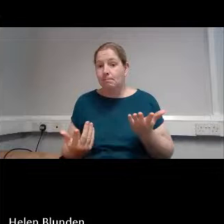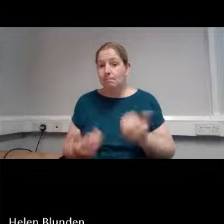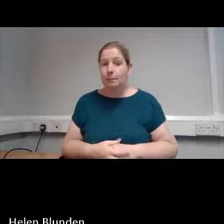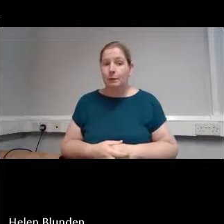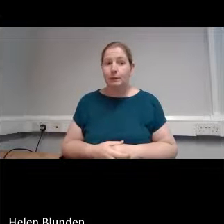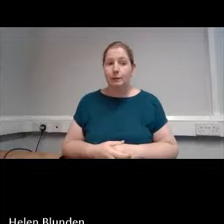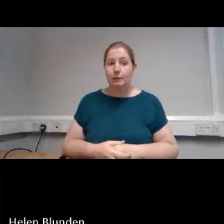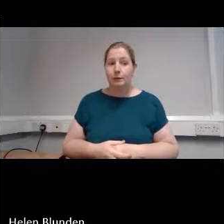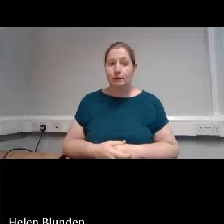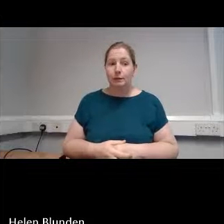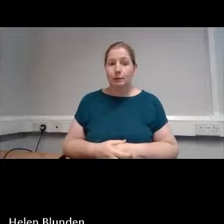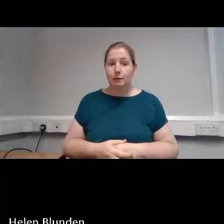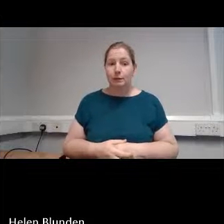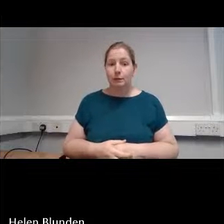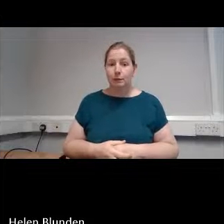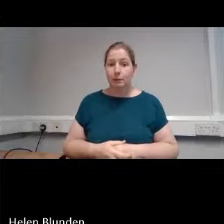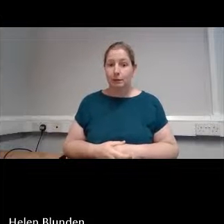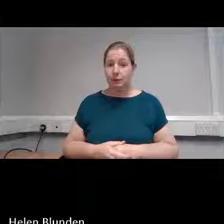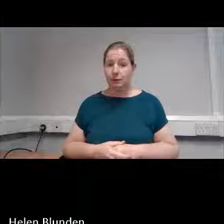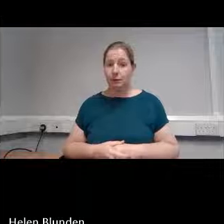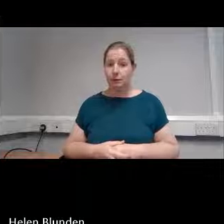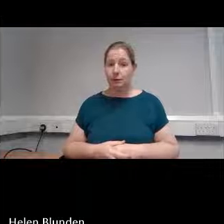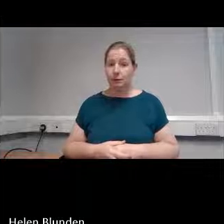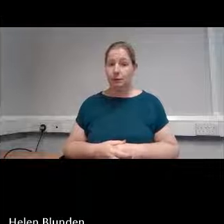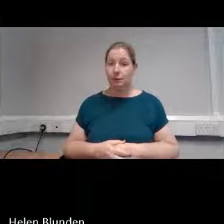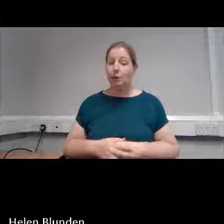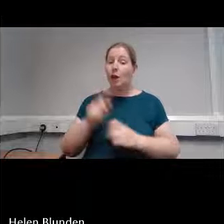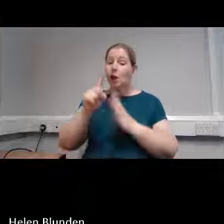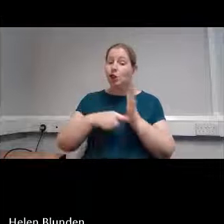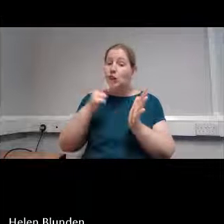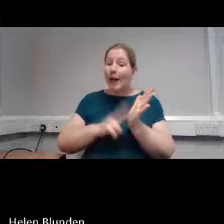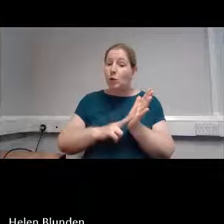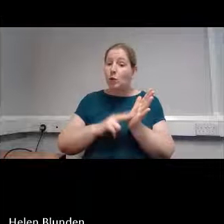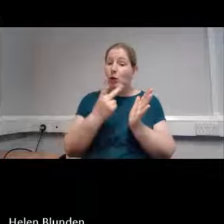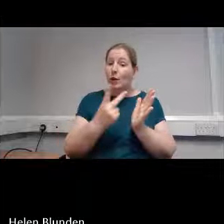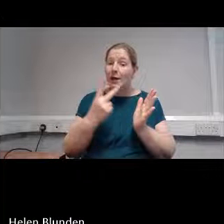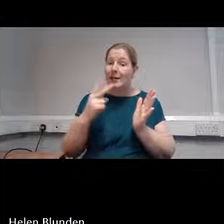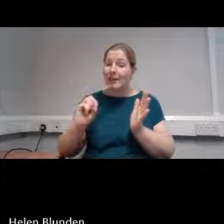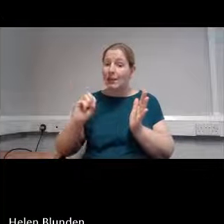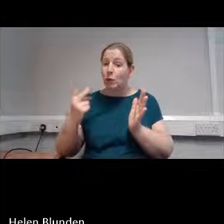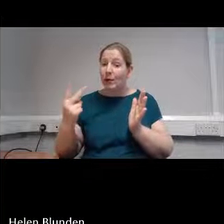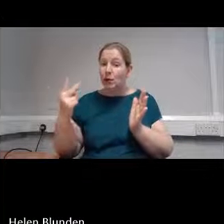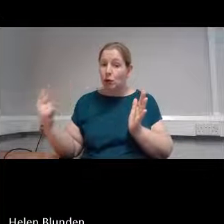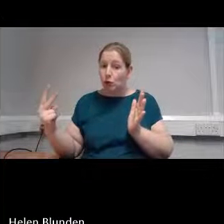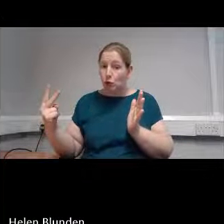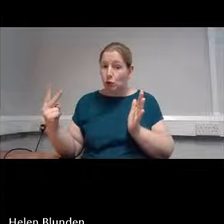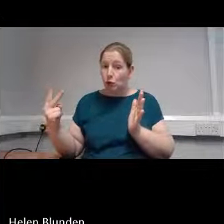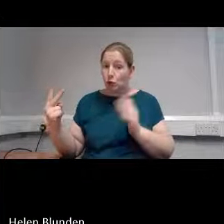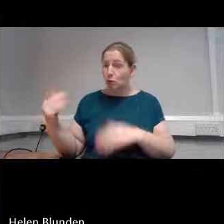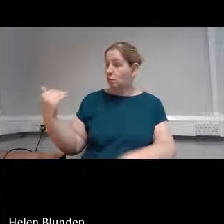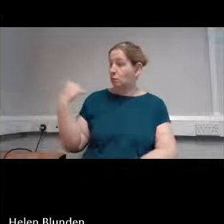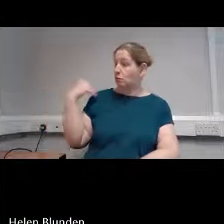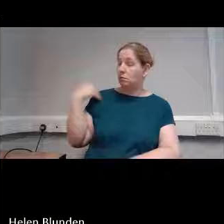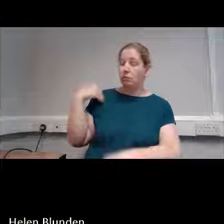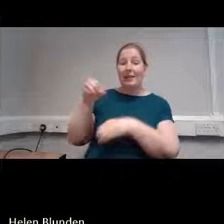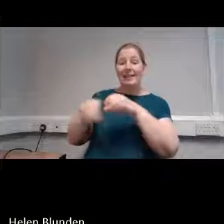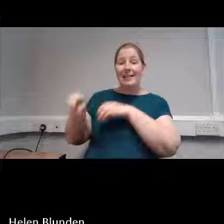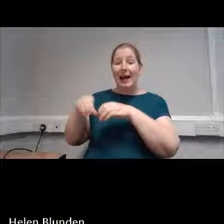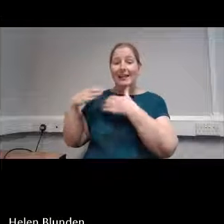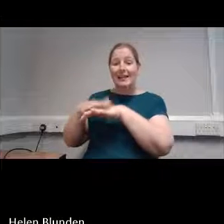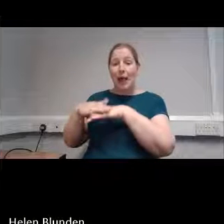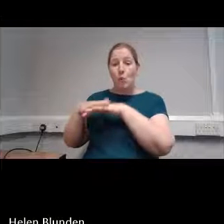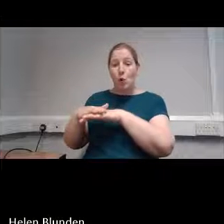So on to my next slide. In January 22, we were approached by the Academic Health and Science Network. They are